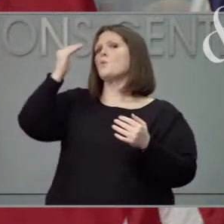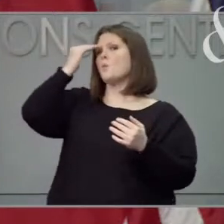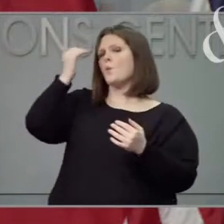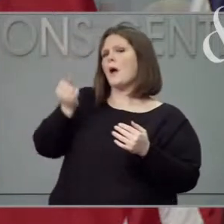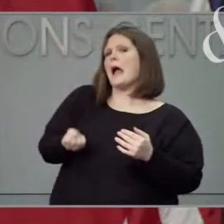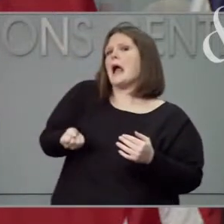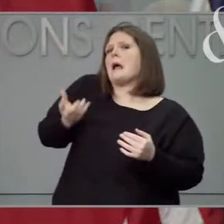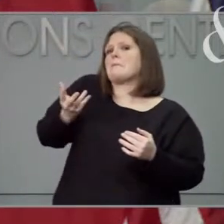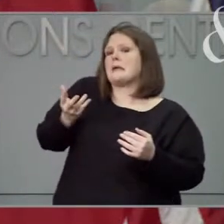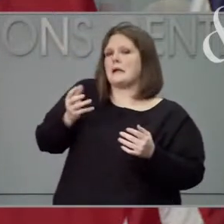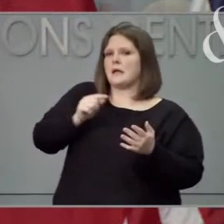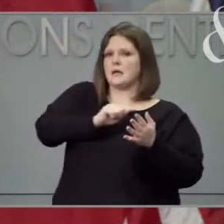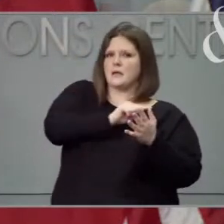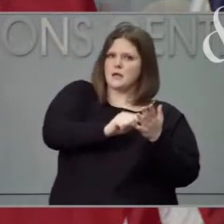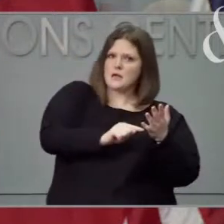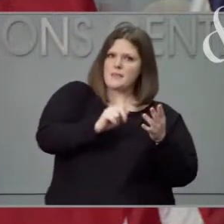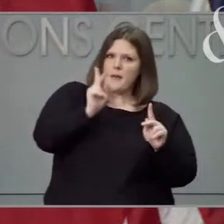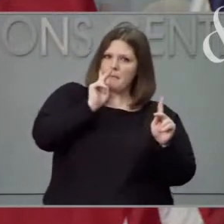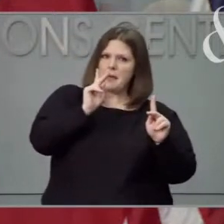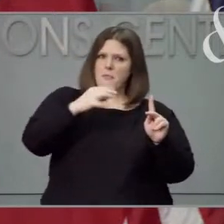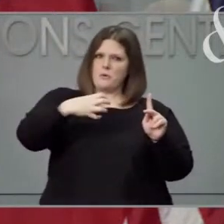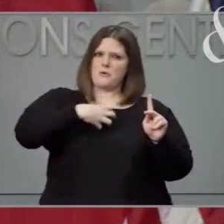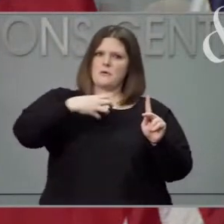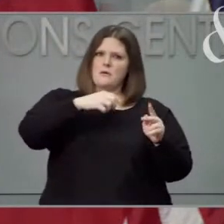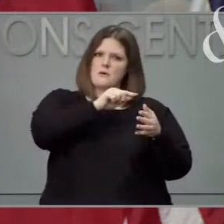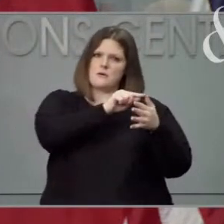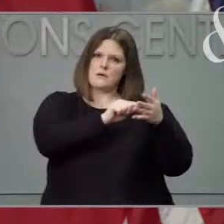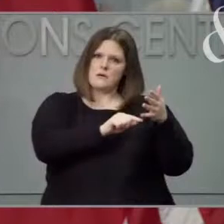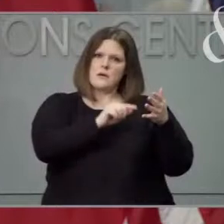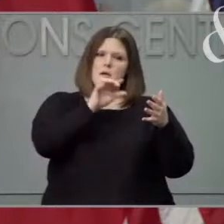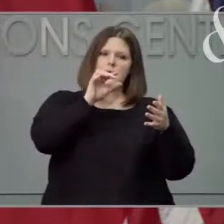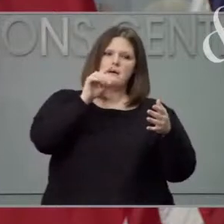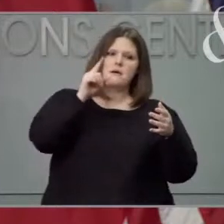those potentially questionable by mail ballots,